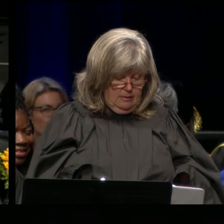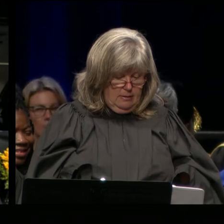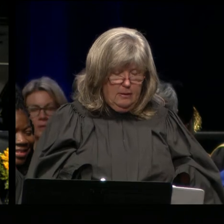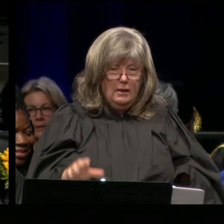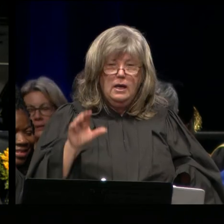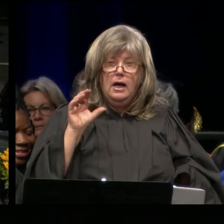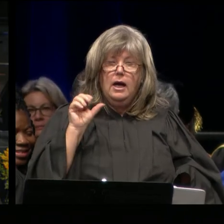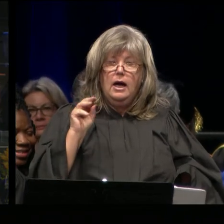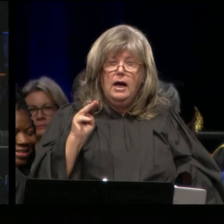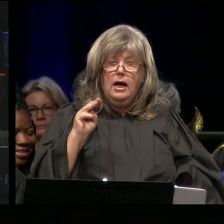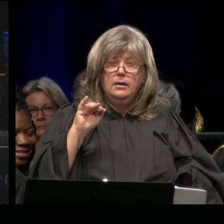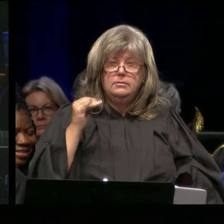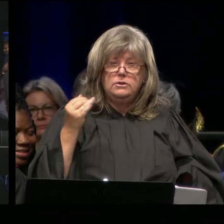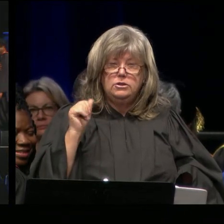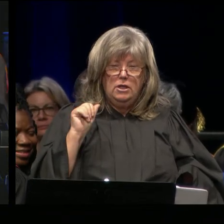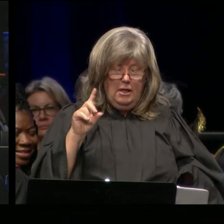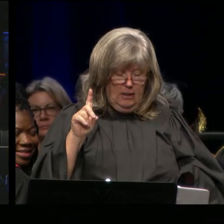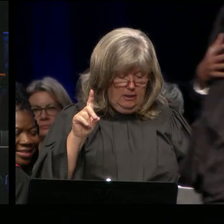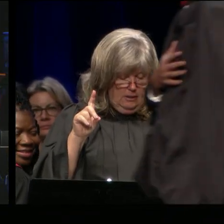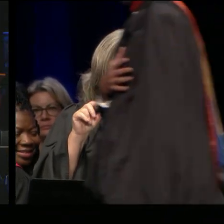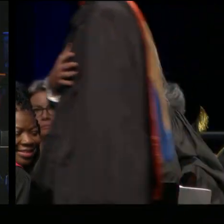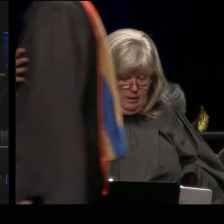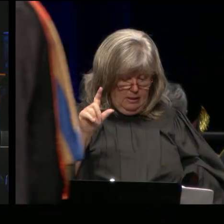Amjad Ali.